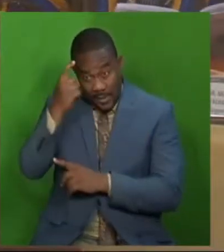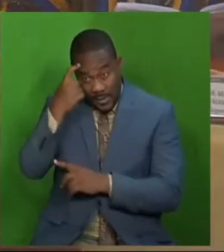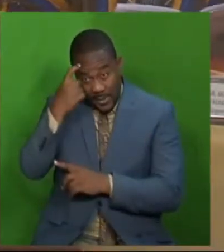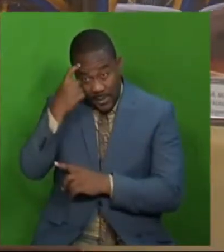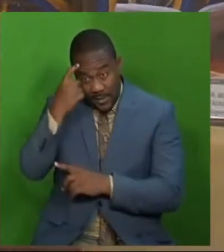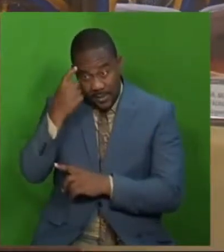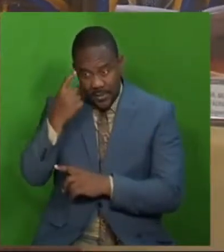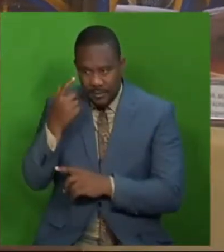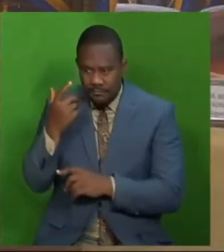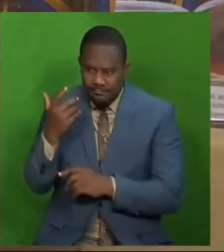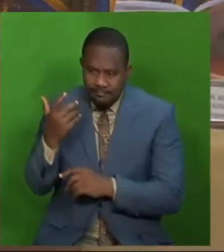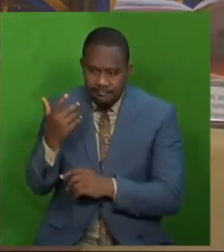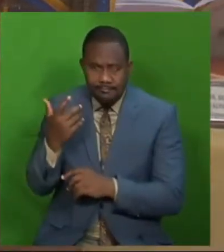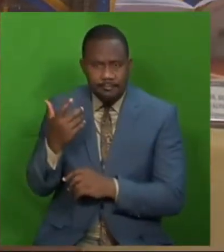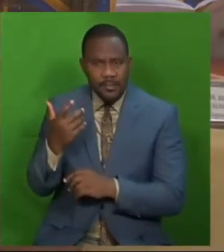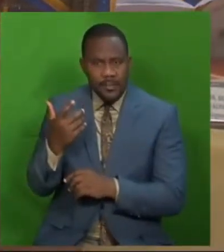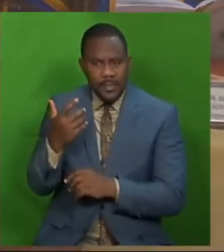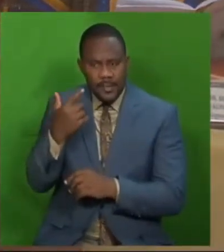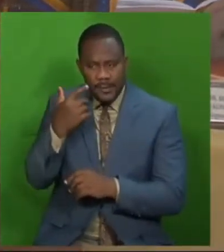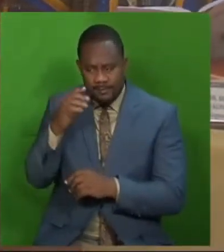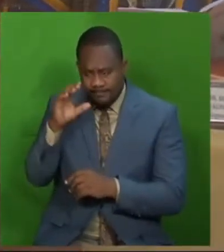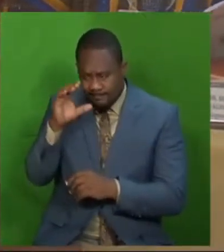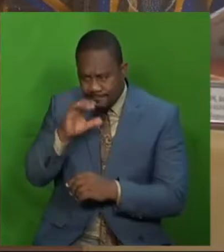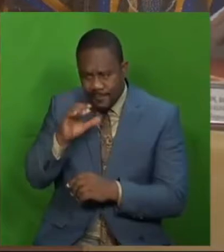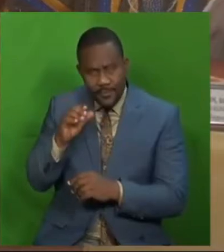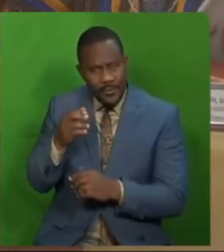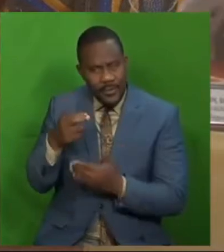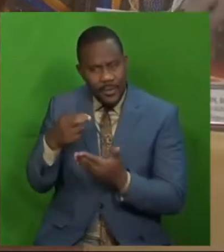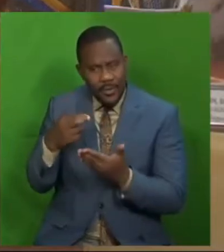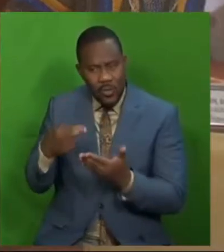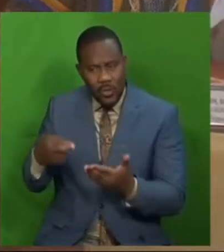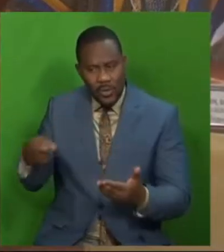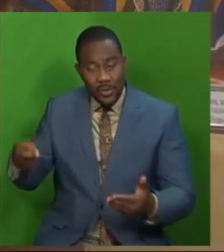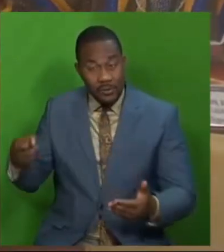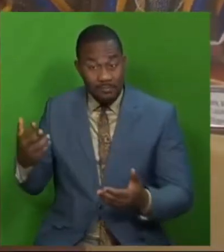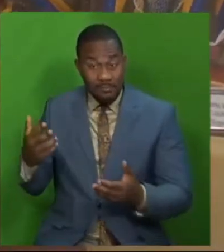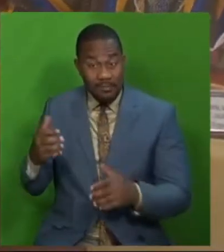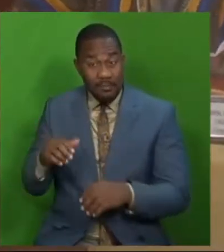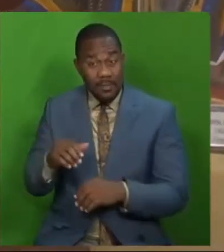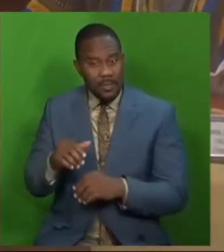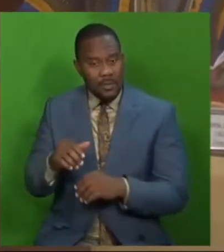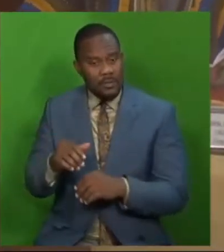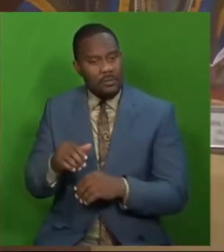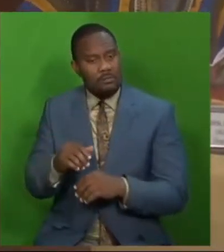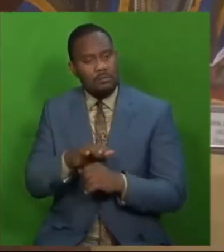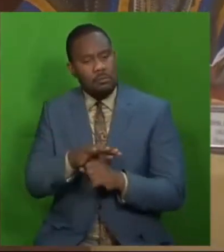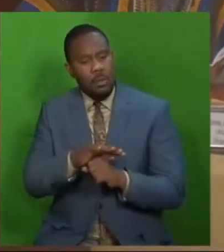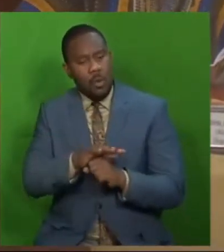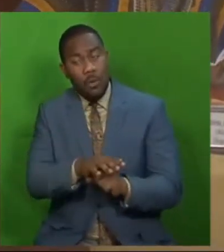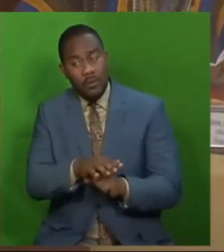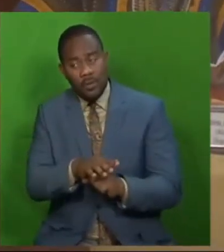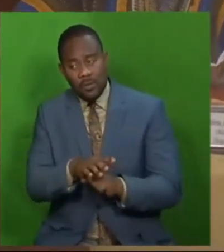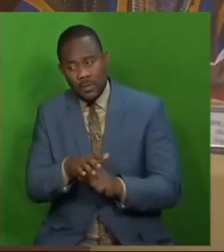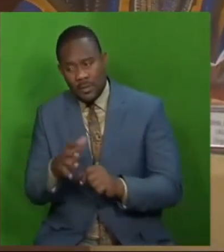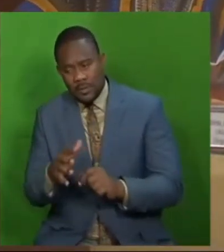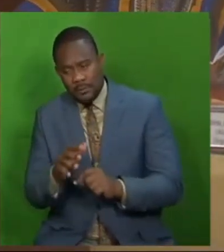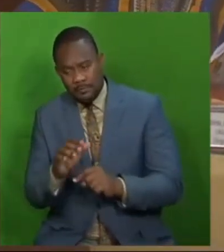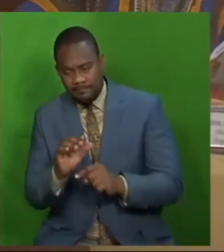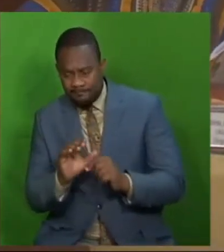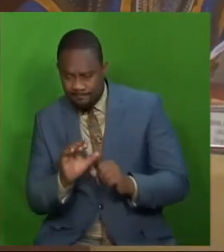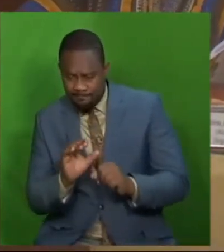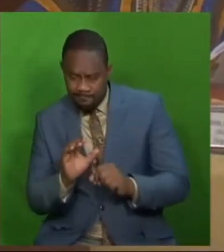the resources to cushion the impact of the pandemic because we are